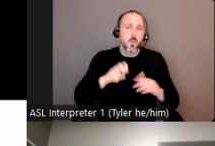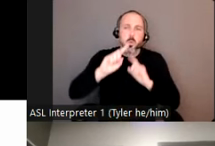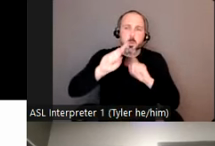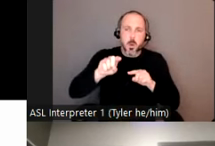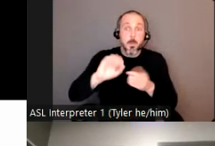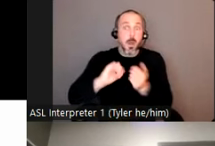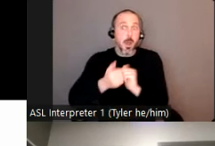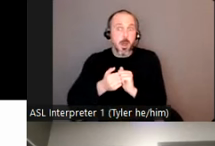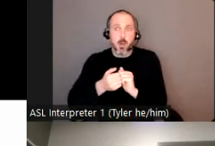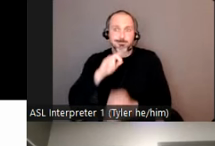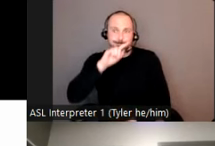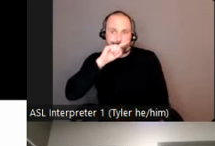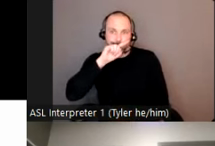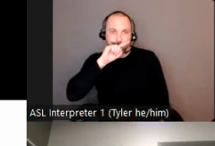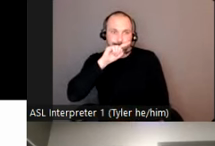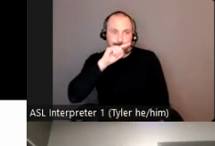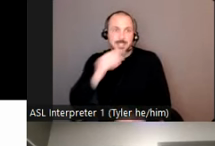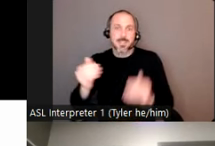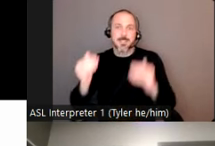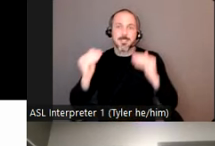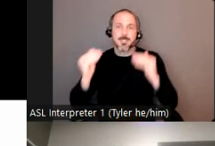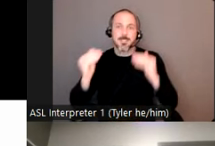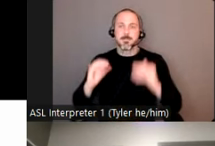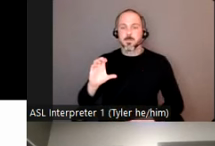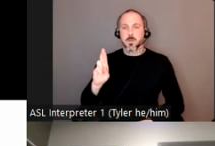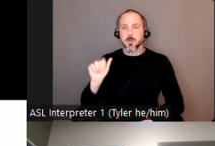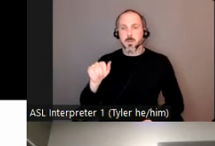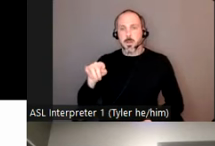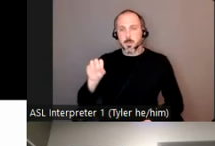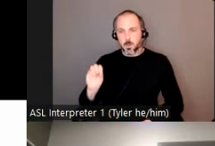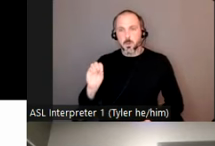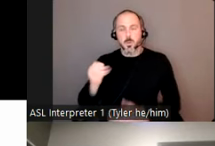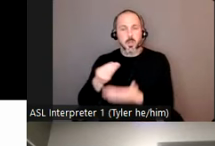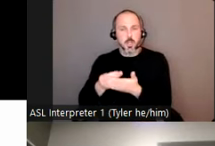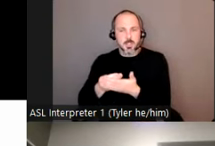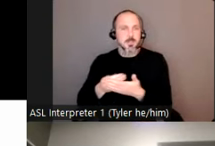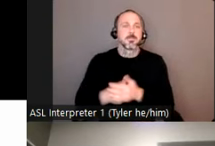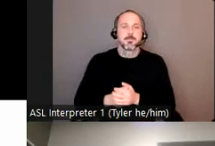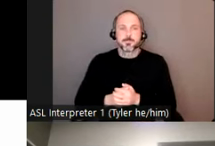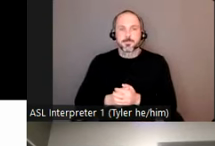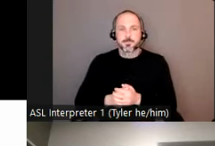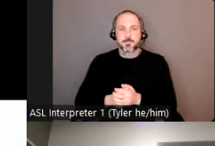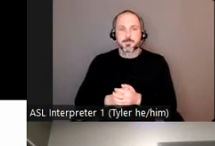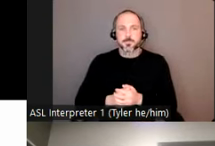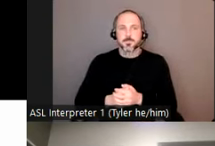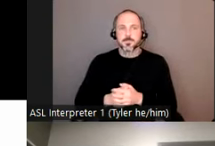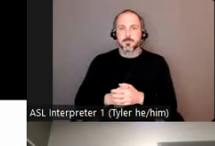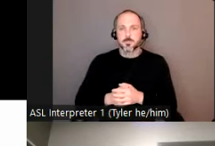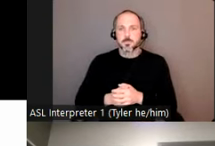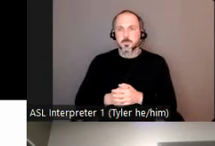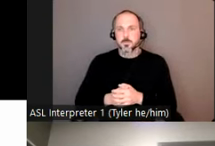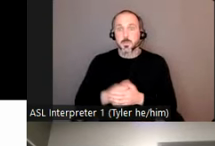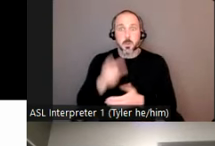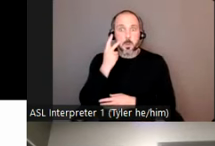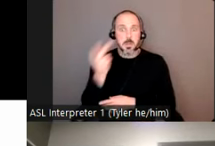cryptocurrency. So we've touched on the cryptocurrency investment scams, but We're also seeing scammers around the world request